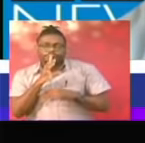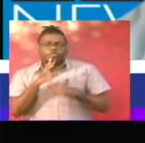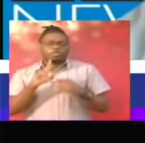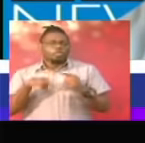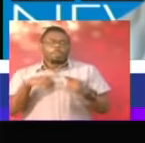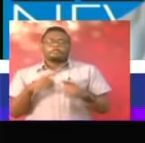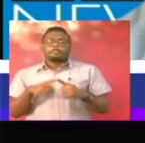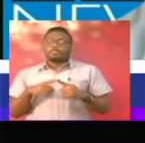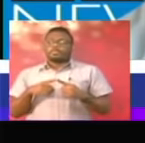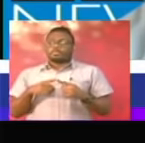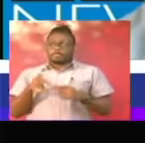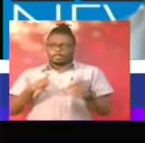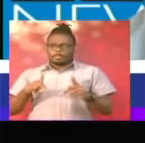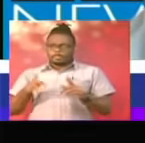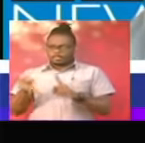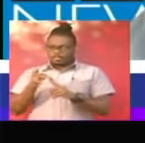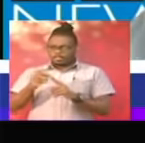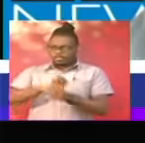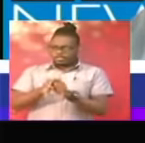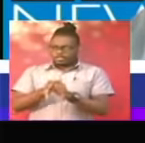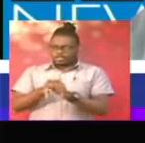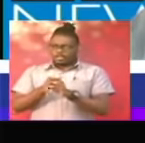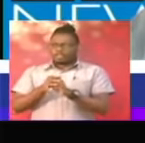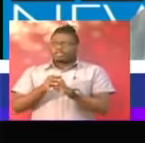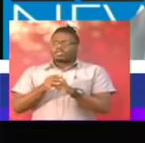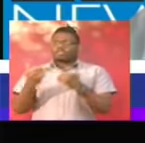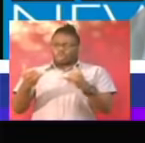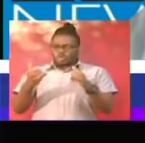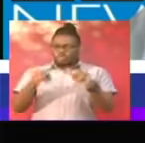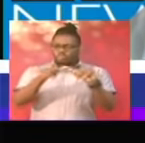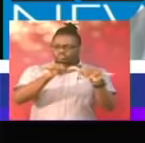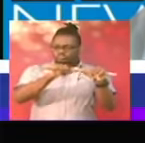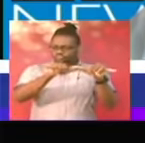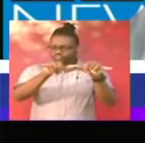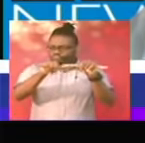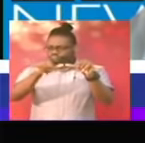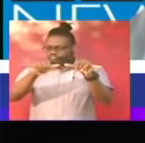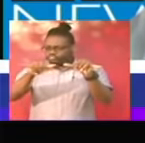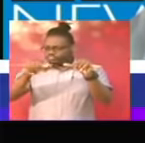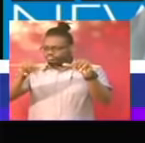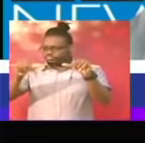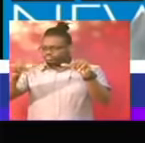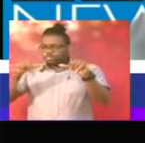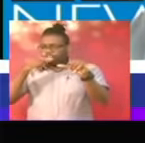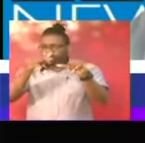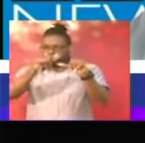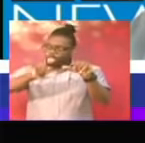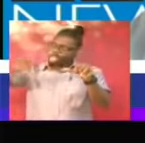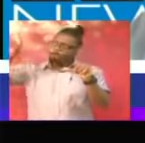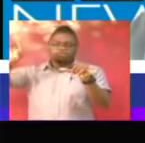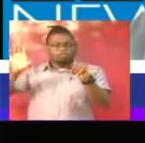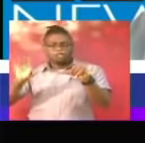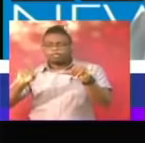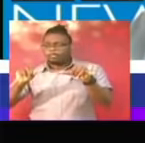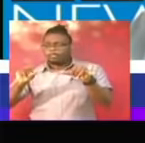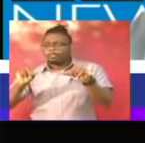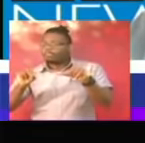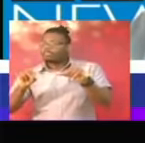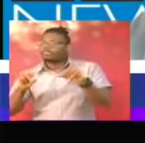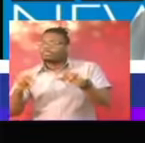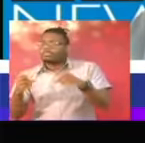cases. What about deaths, and what about the active cases? Are they also